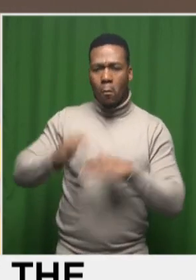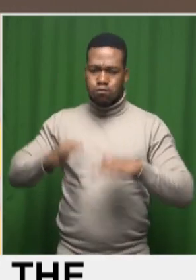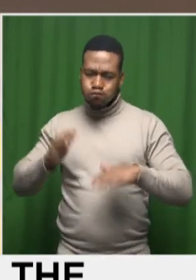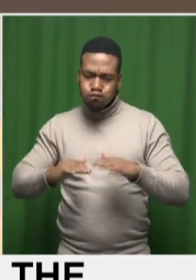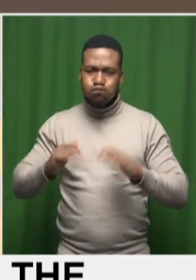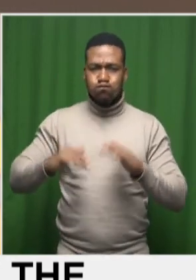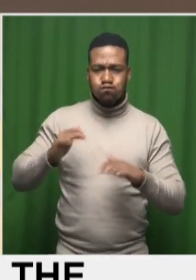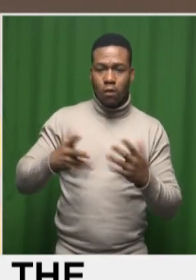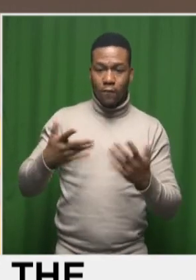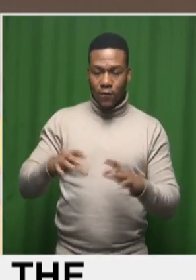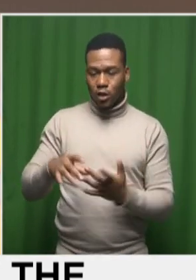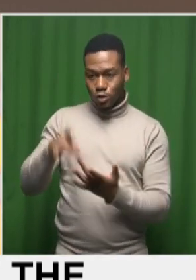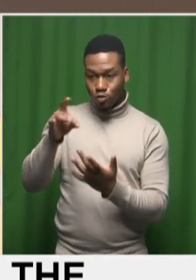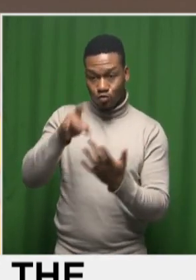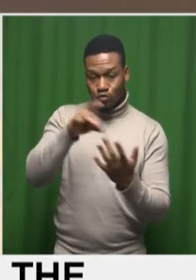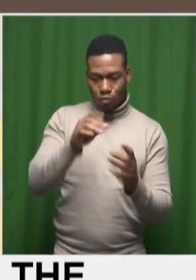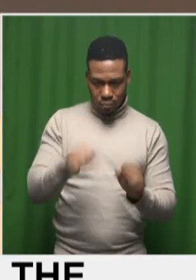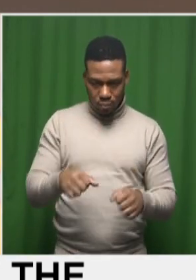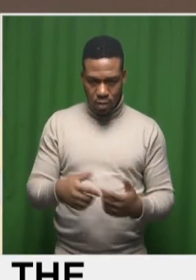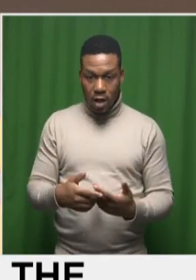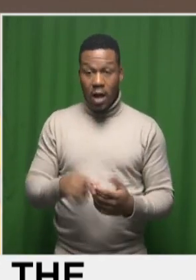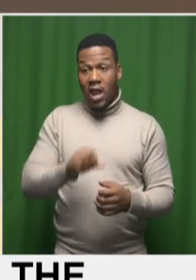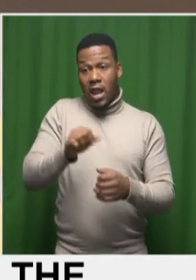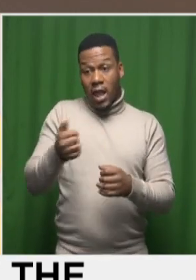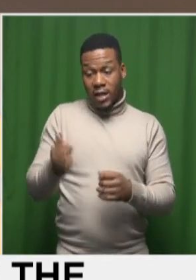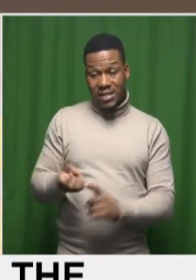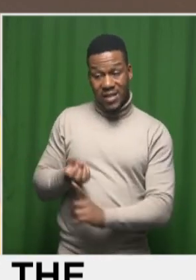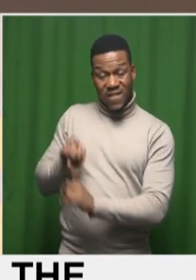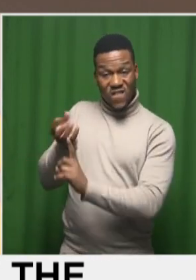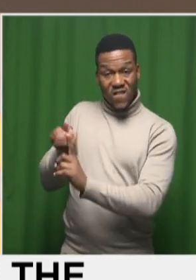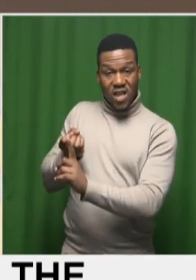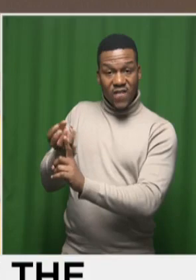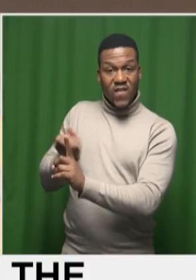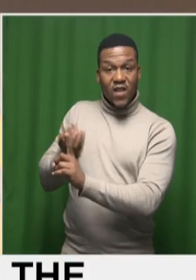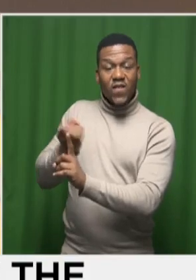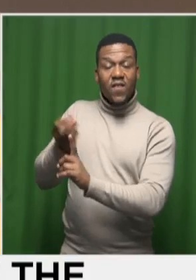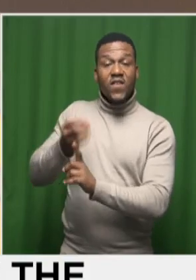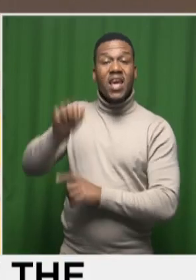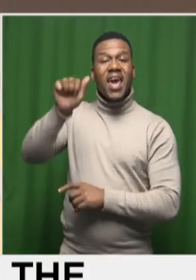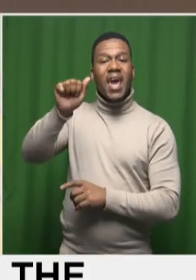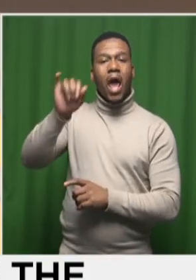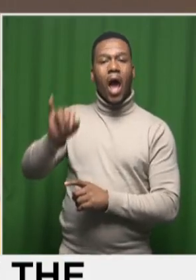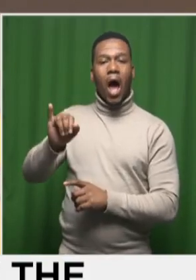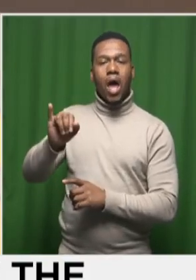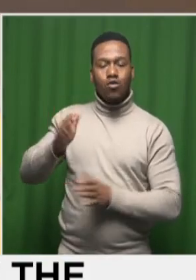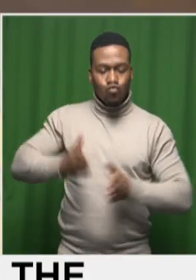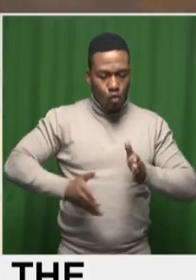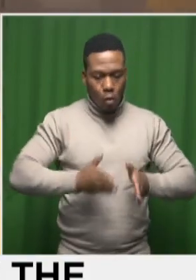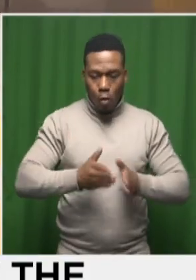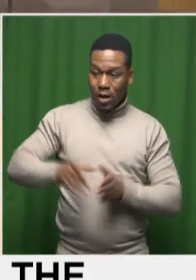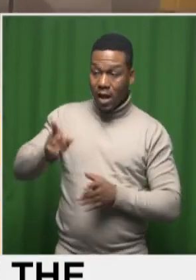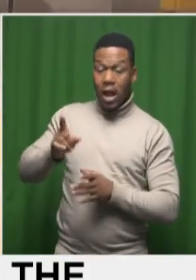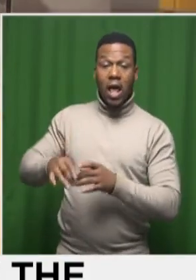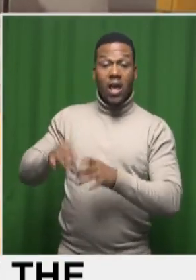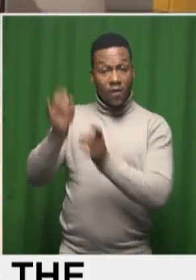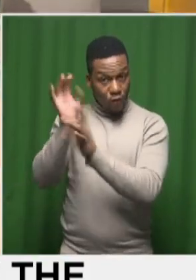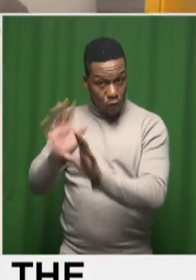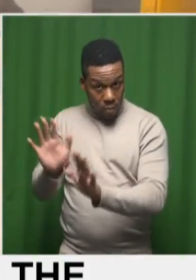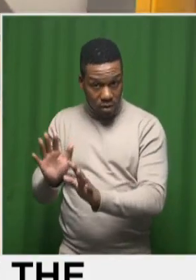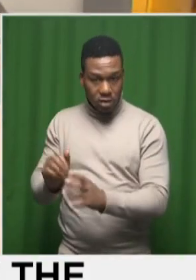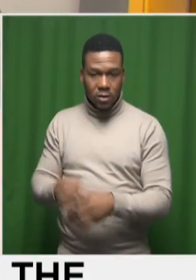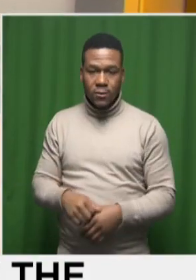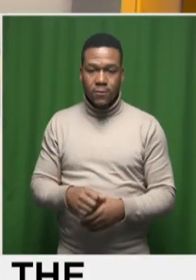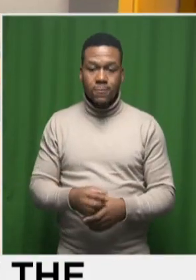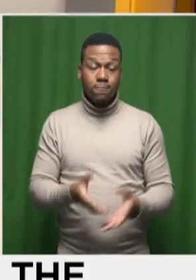thing was feeding the AI all the data. Then it's sitting with an actual vocal artist,